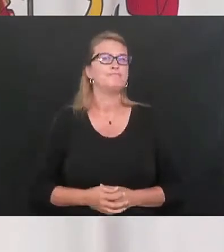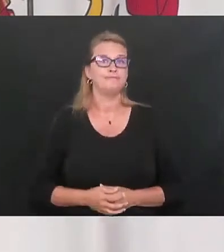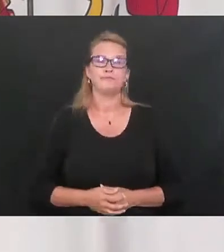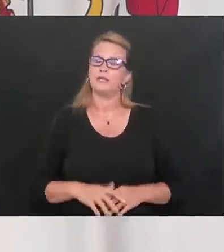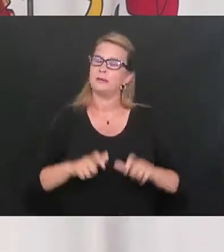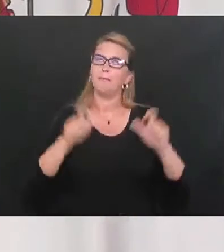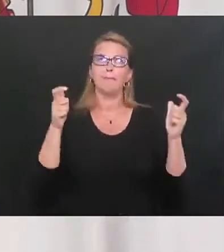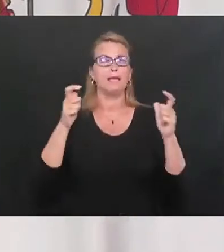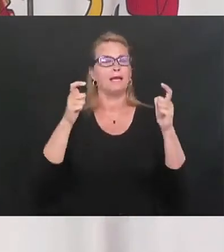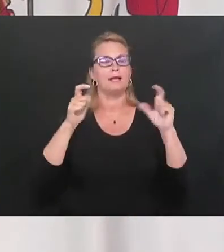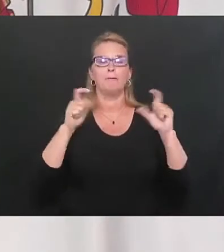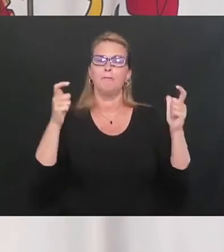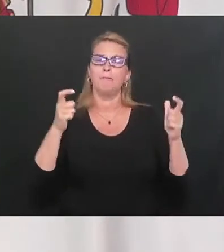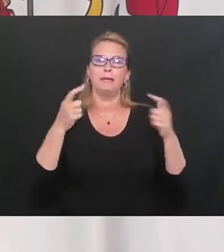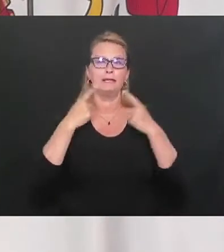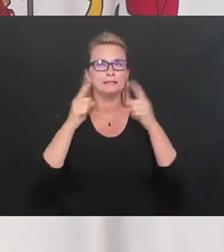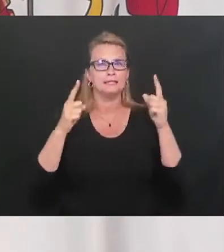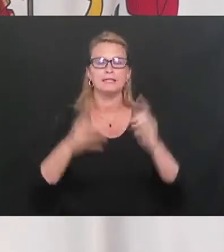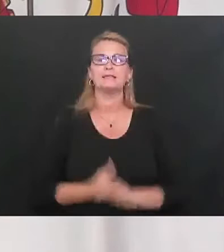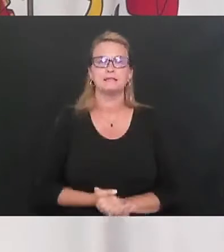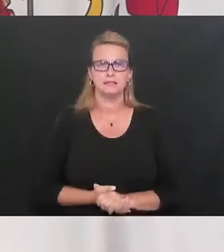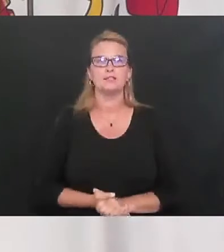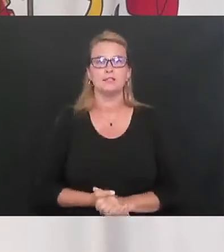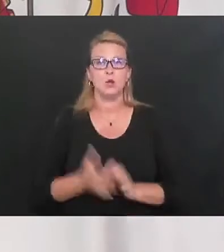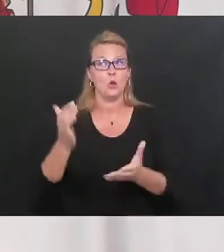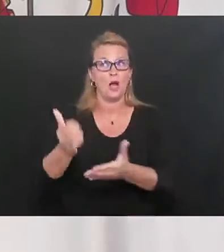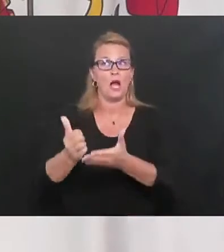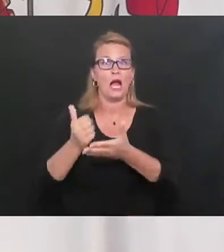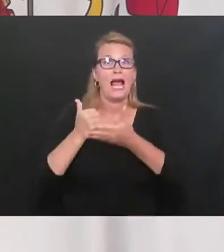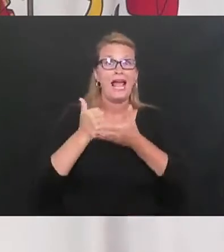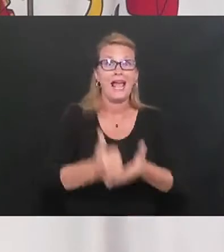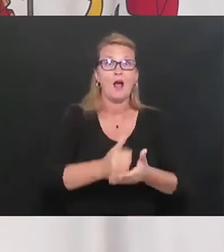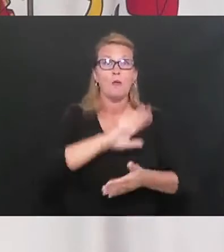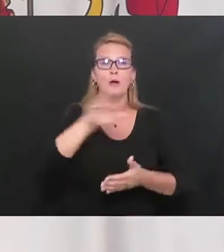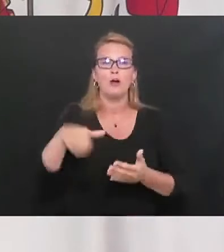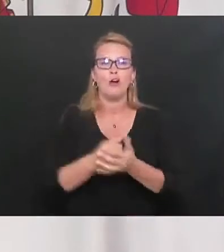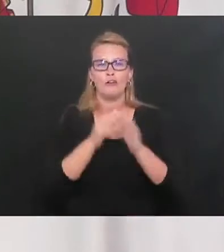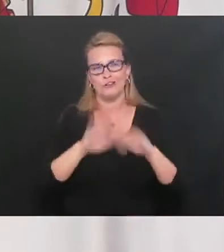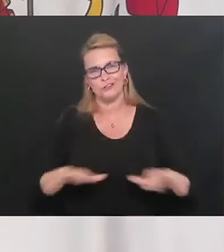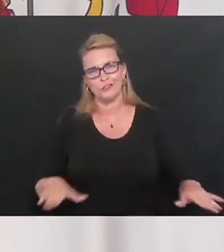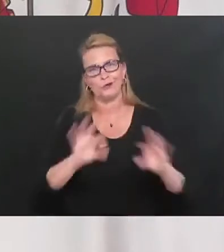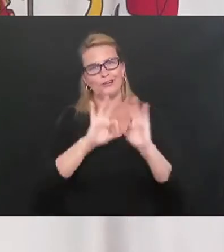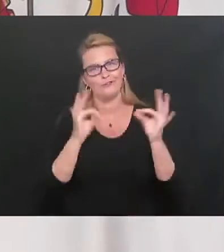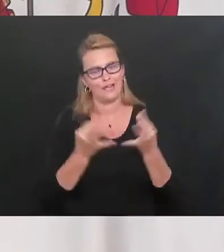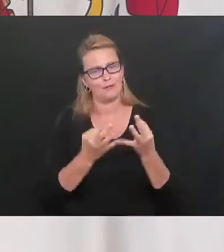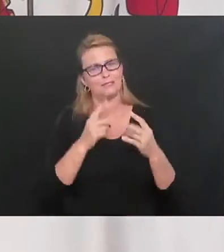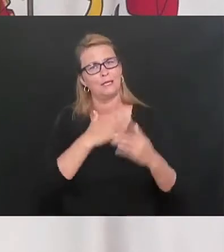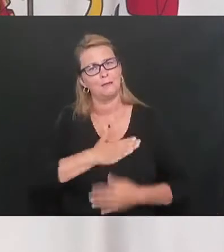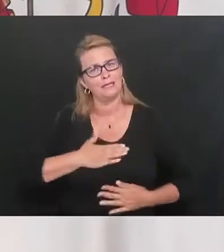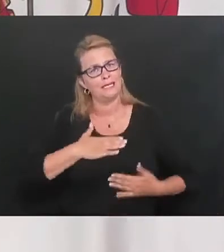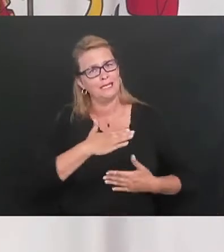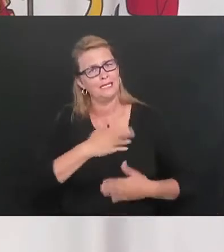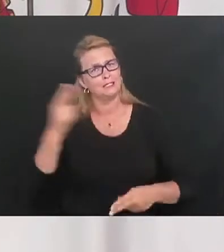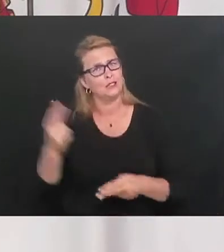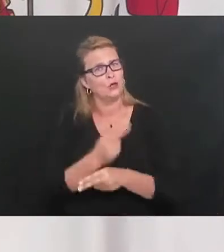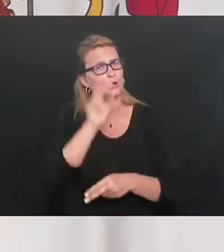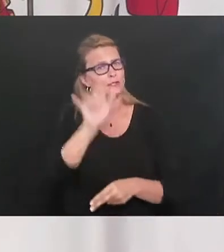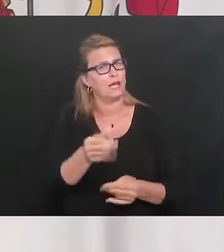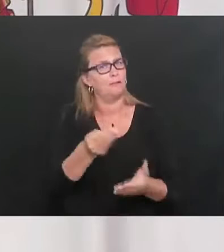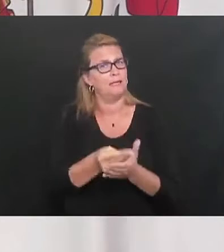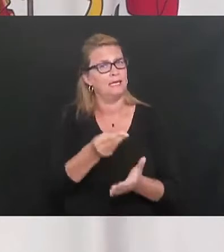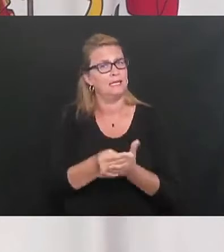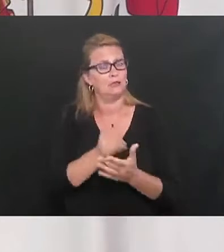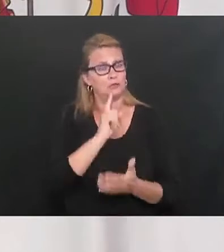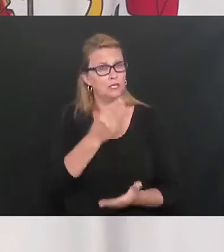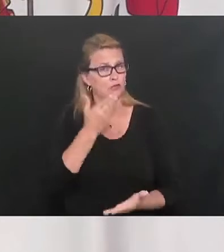big deal. It's, you know, can help all of our kids and our families and everything. Take advantage of this. It's really good,